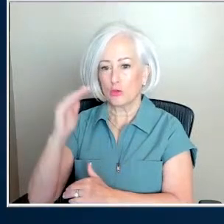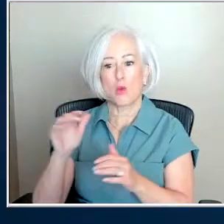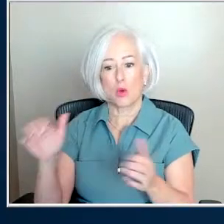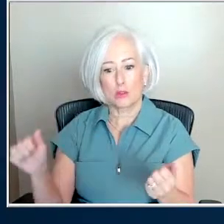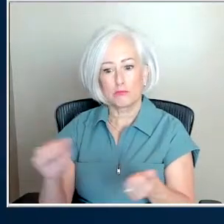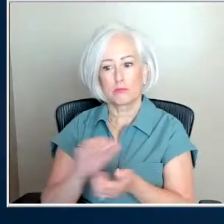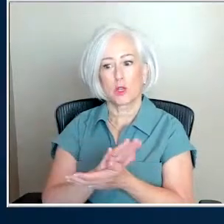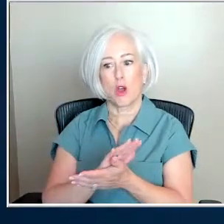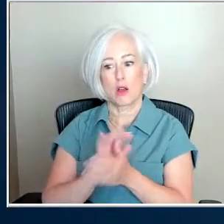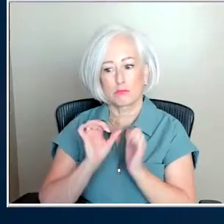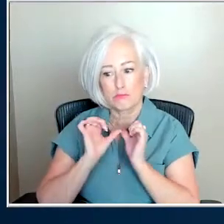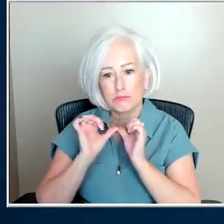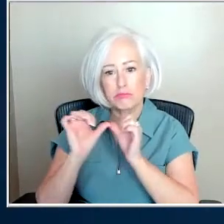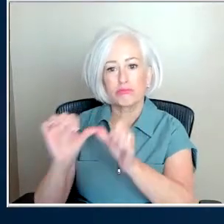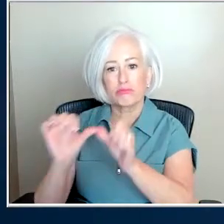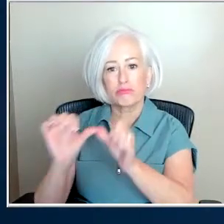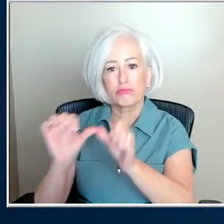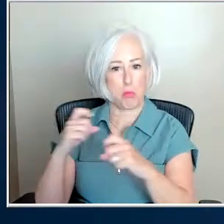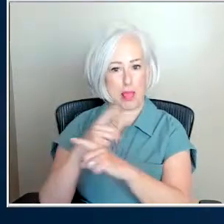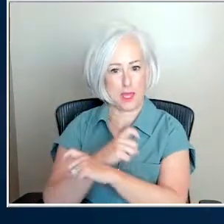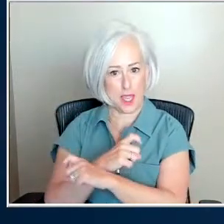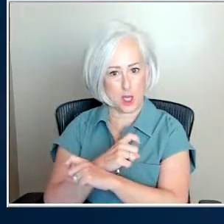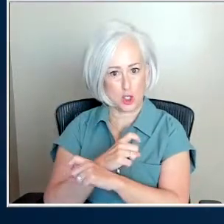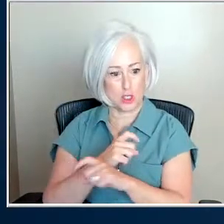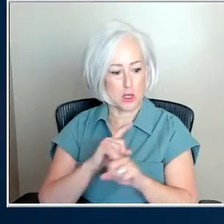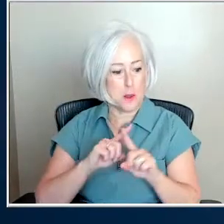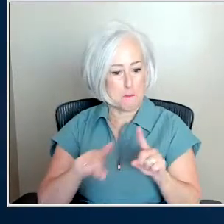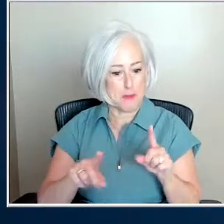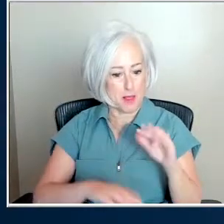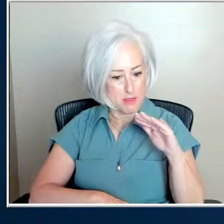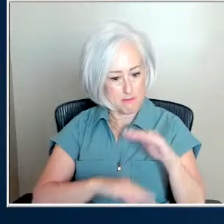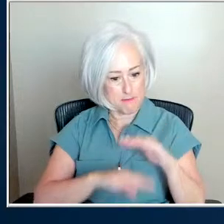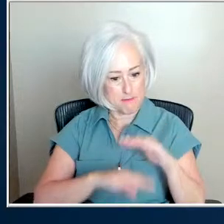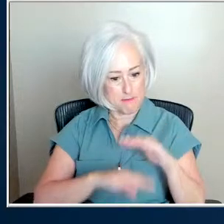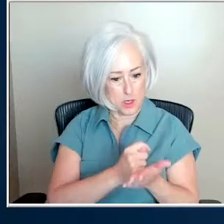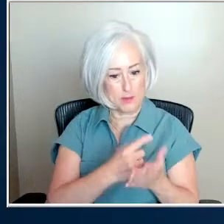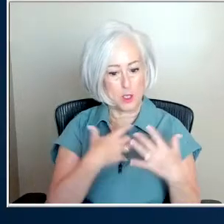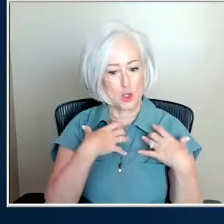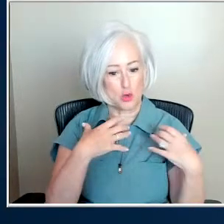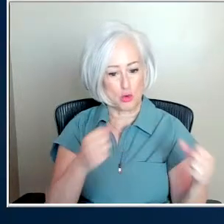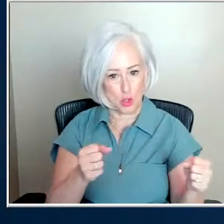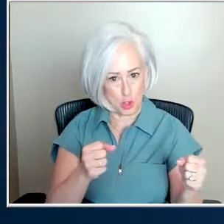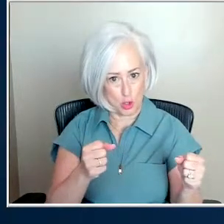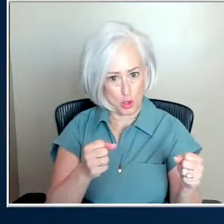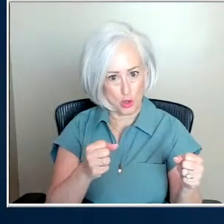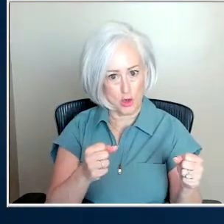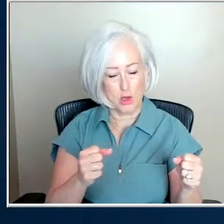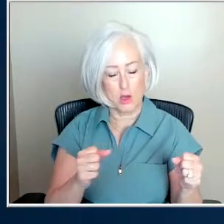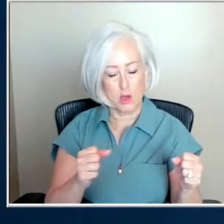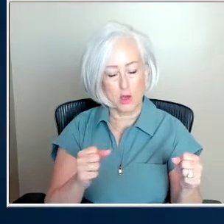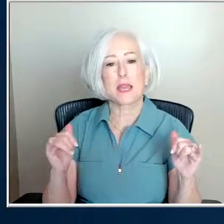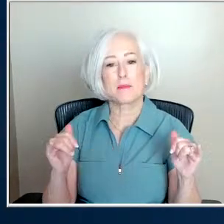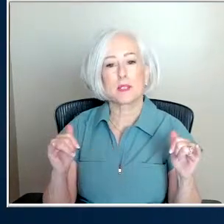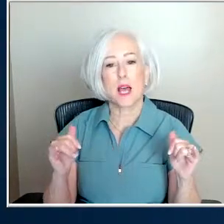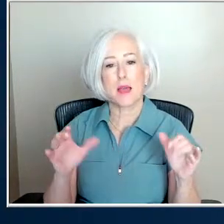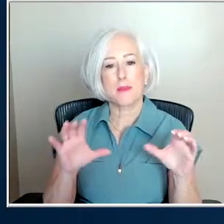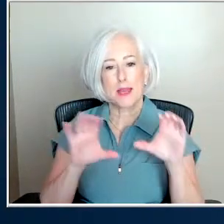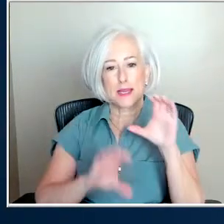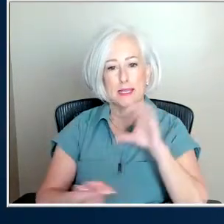We want the maximum treatment that gets the job done and gets her cured. At the same token, chemotherapy has side effects